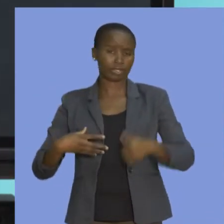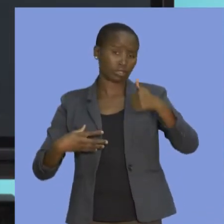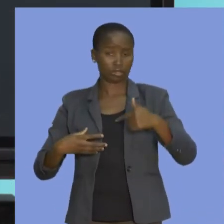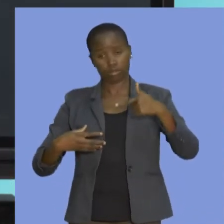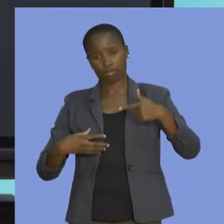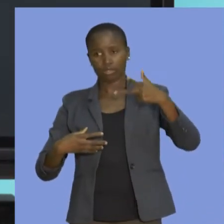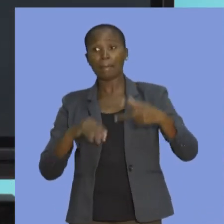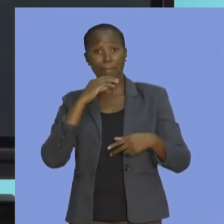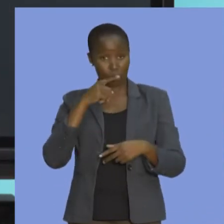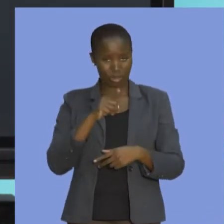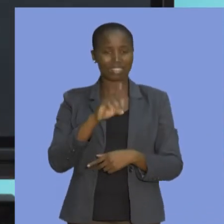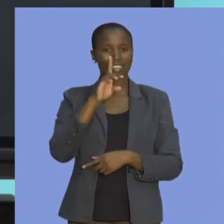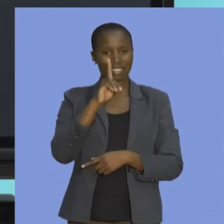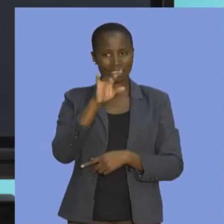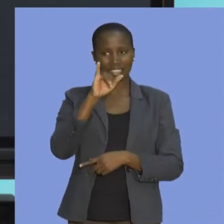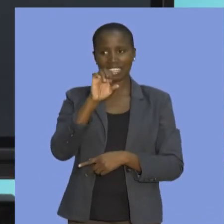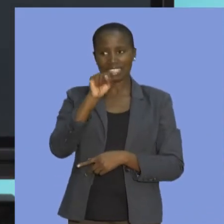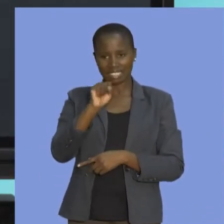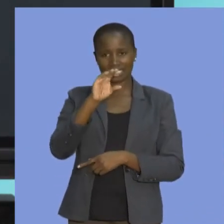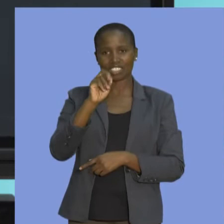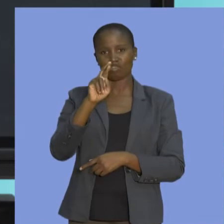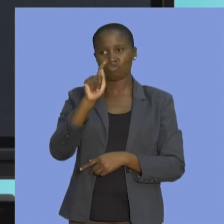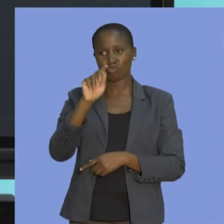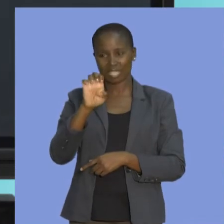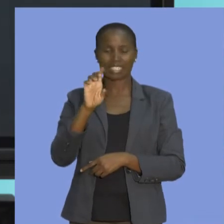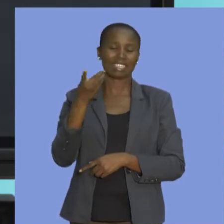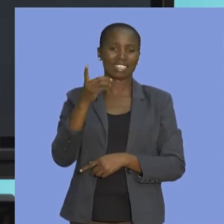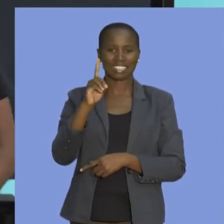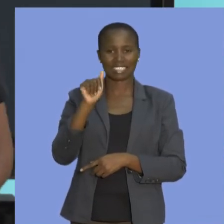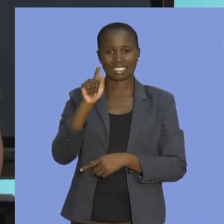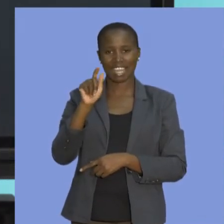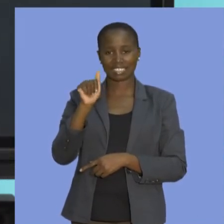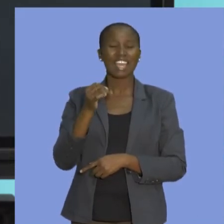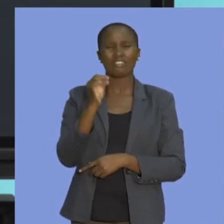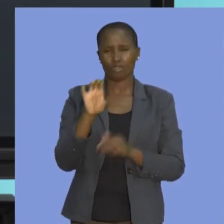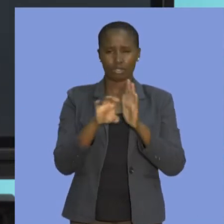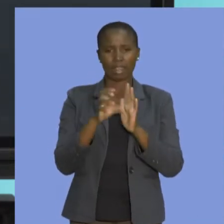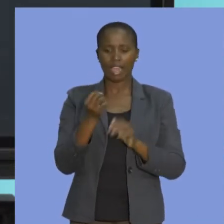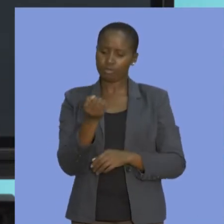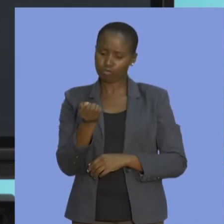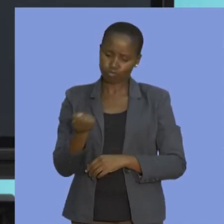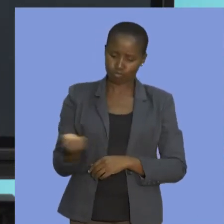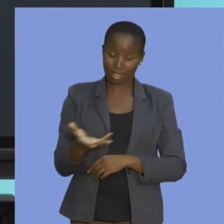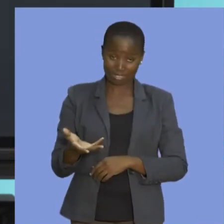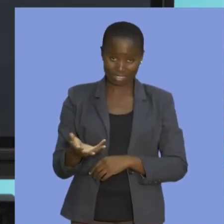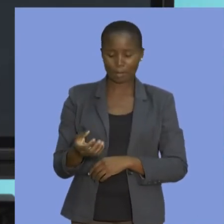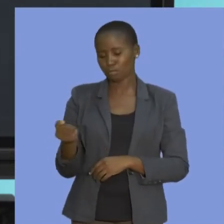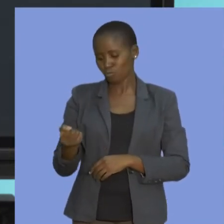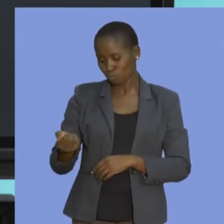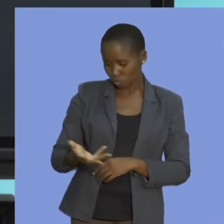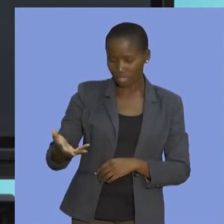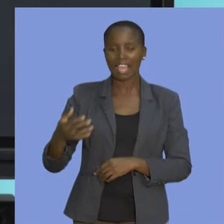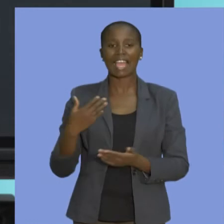data. If I have a dice, I roll a die. I can get 1, 2, 3, 4,